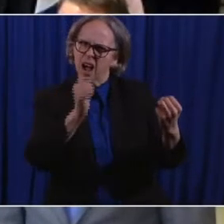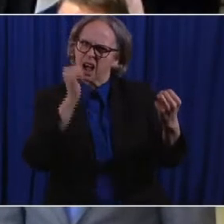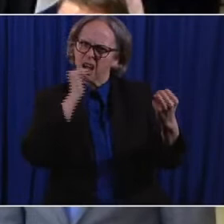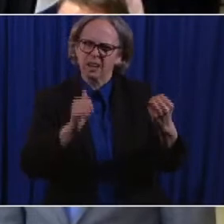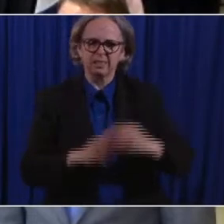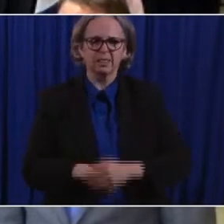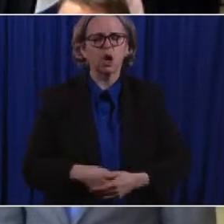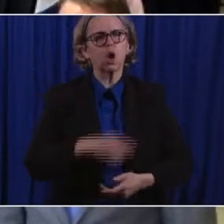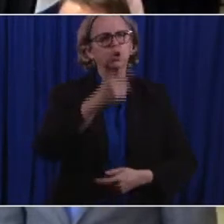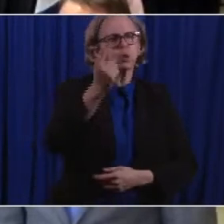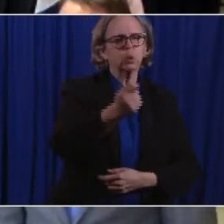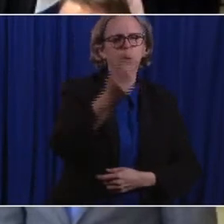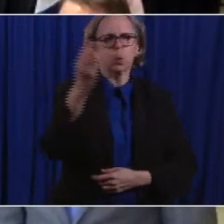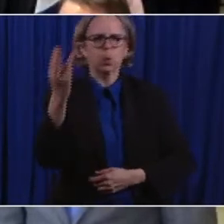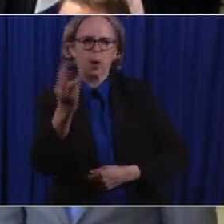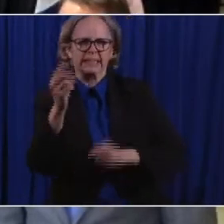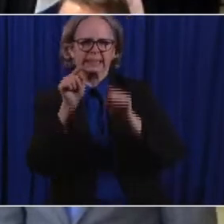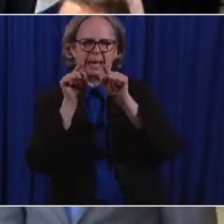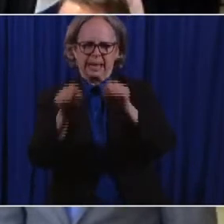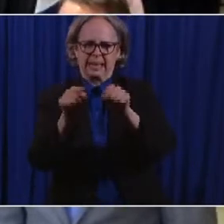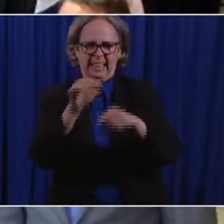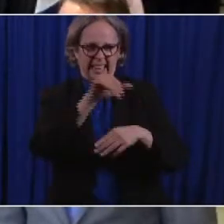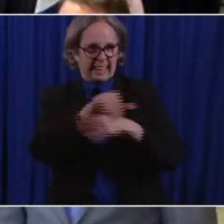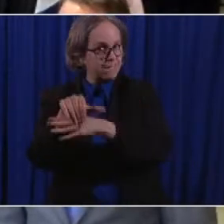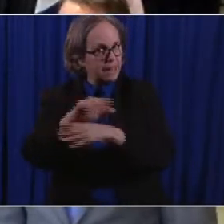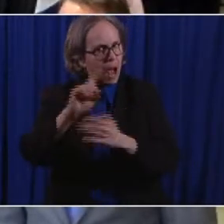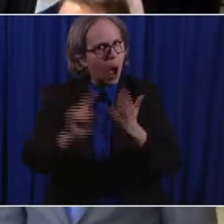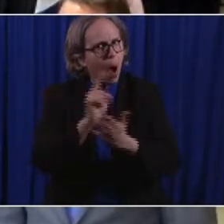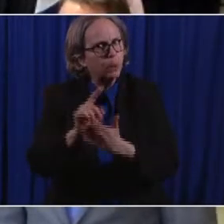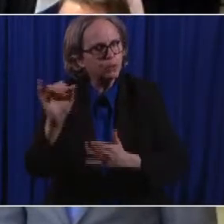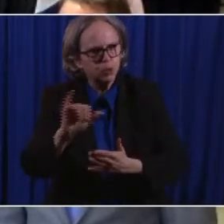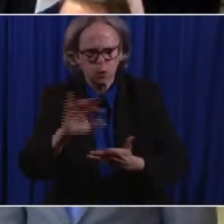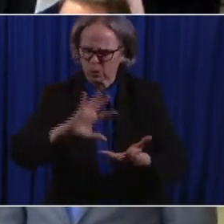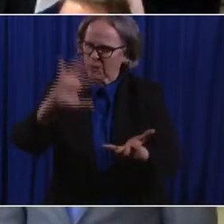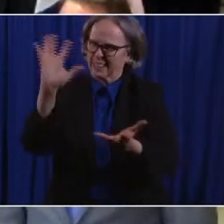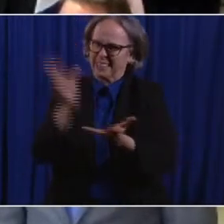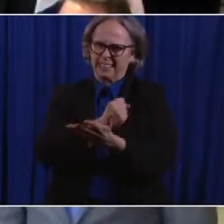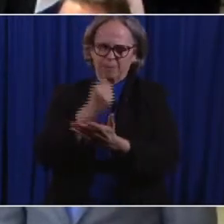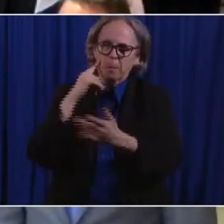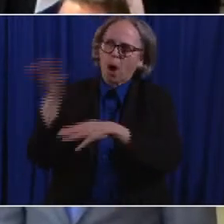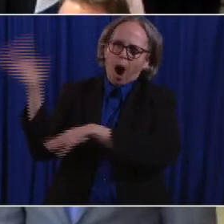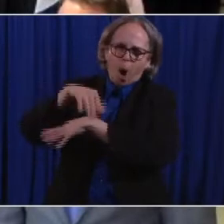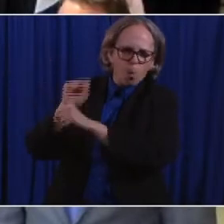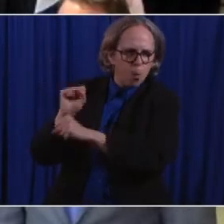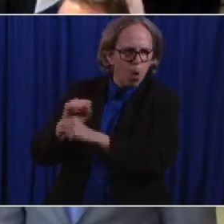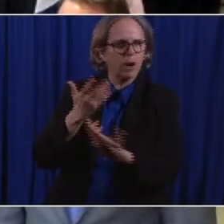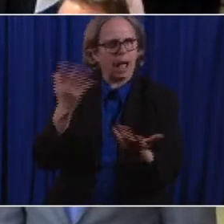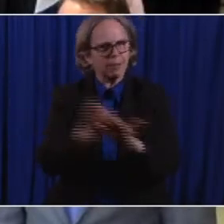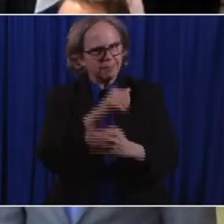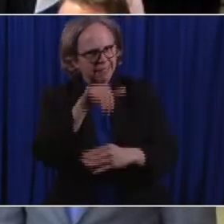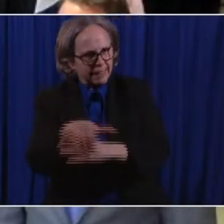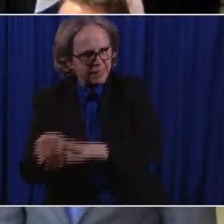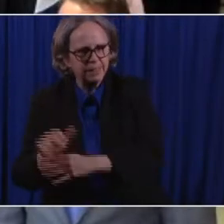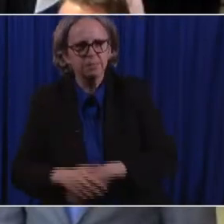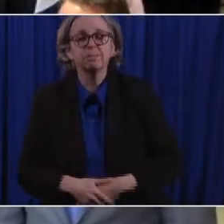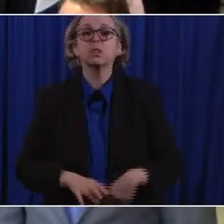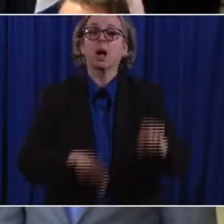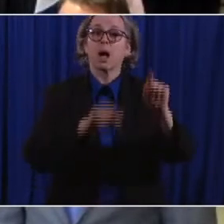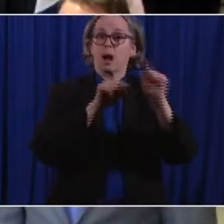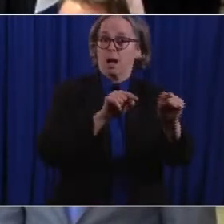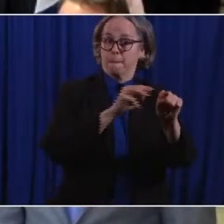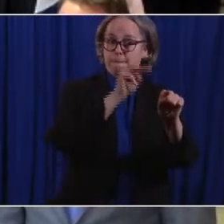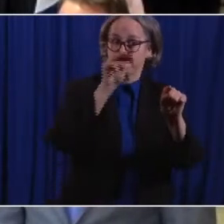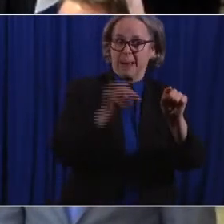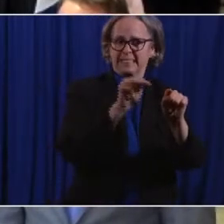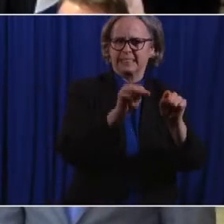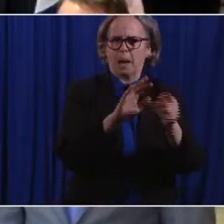have evening hours here at the Celeste Center. Obviously, on Monday, we became one of the state's regional vaccine sites, and we're